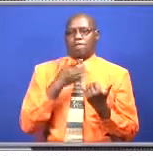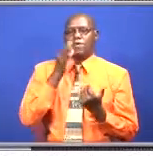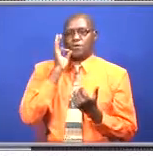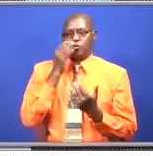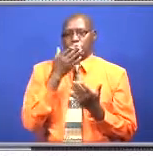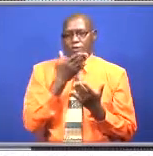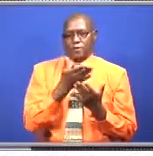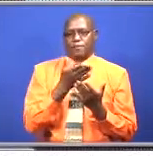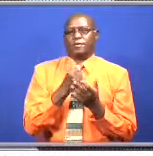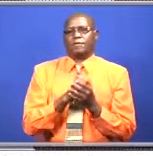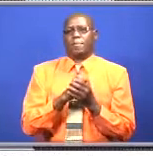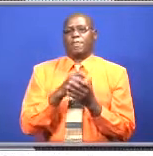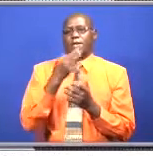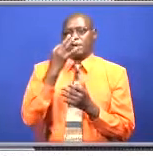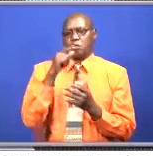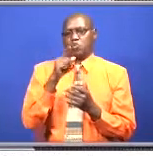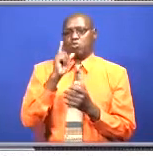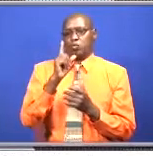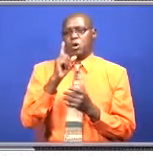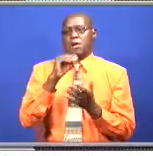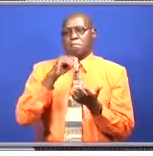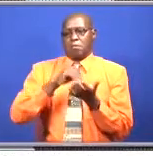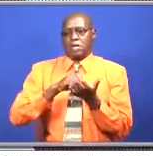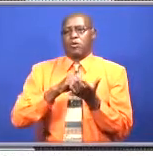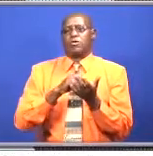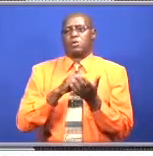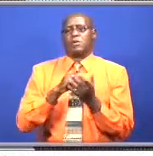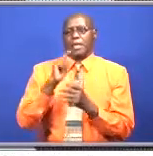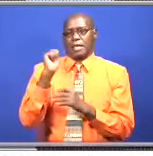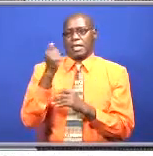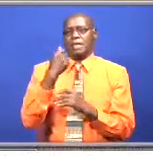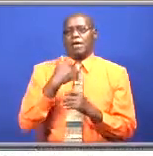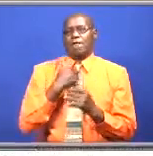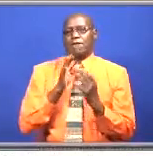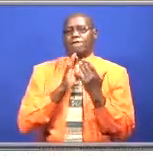3.1 million Kenyans are facing starvation as a result of biting drought.